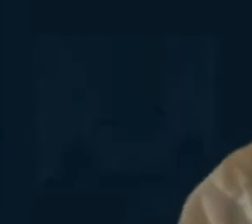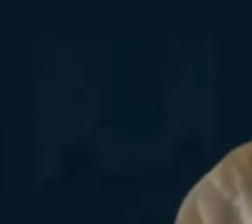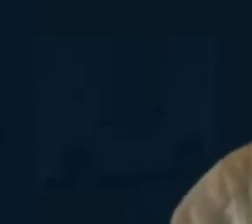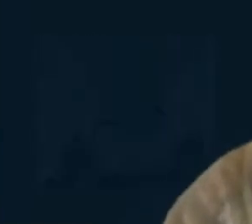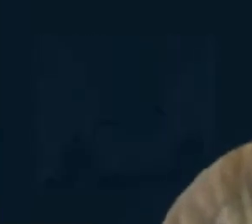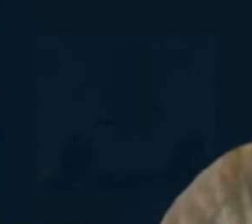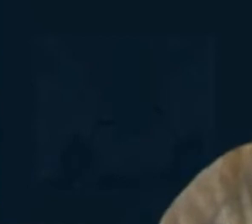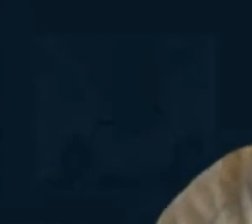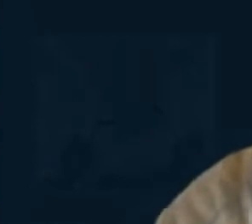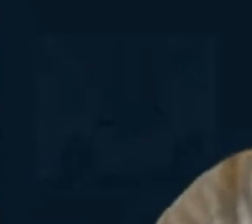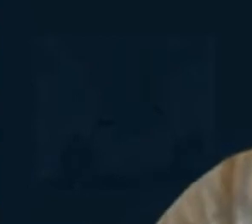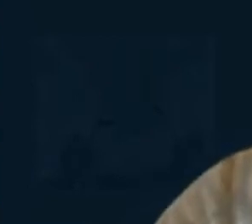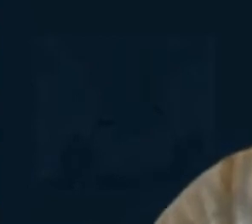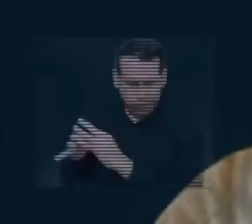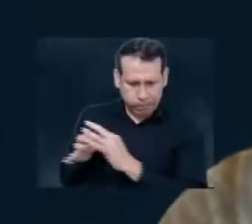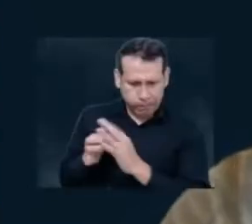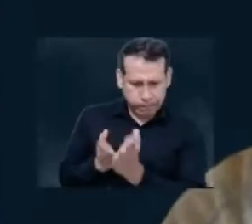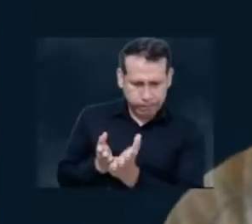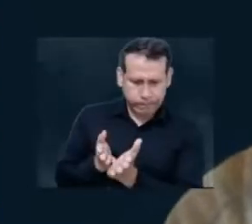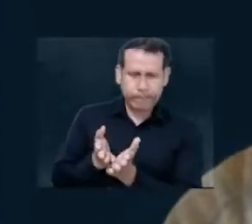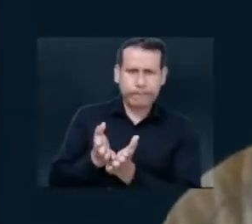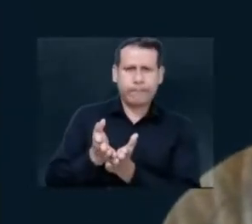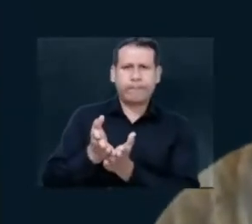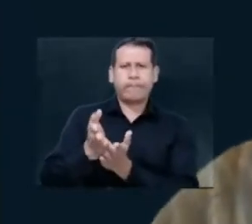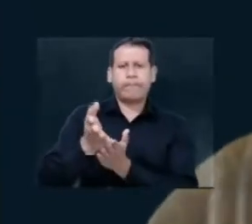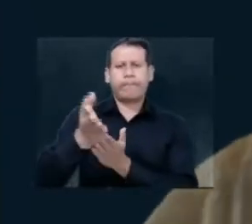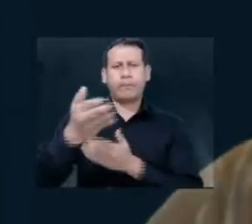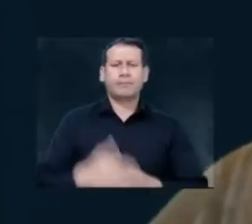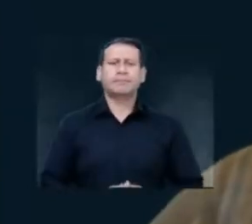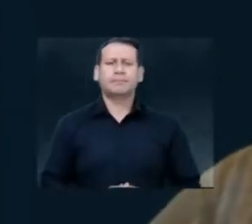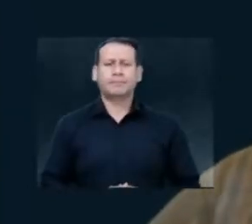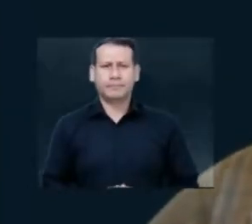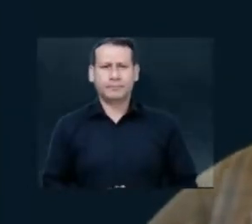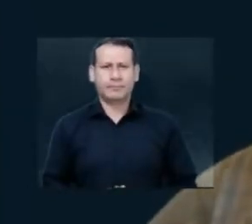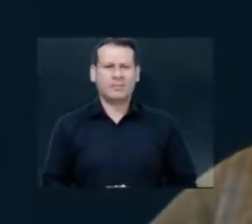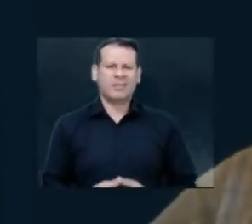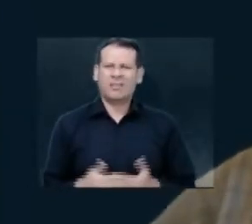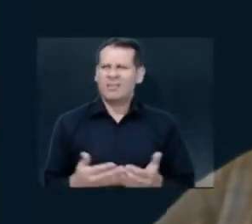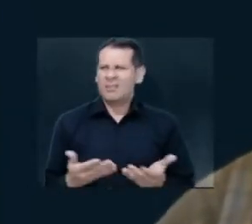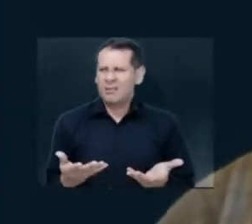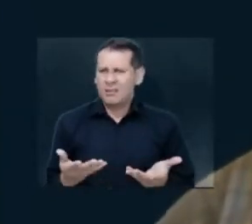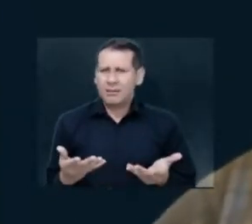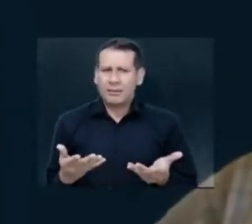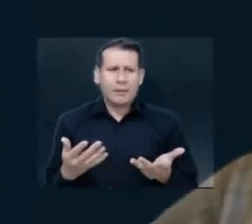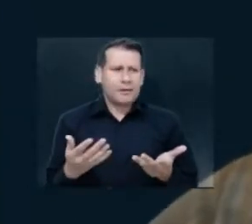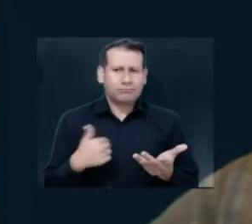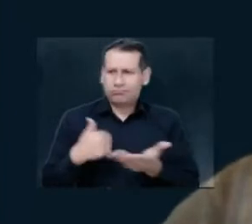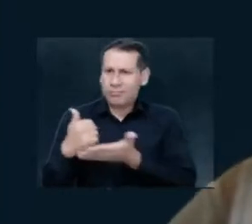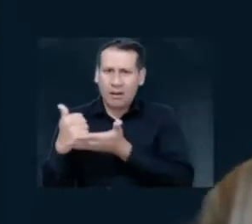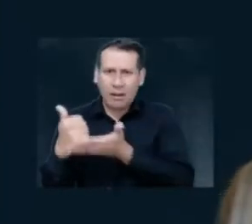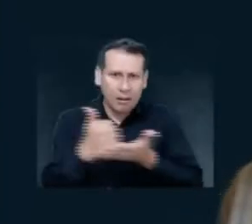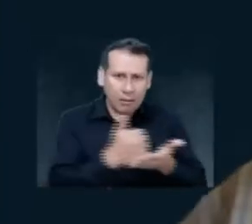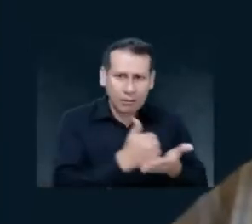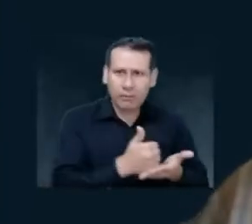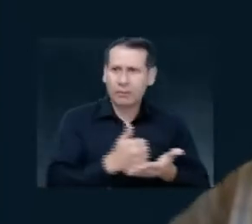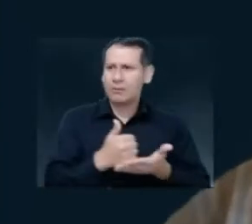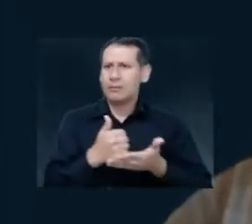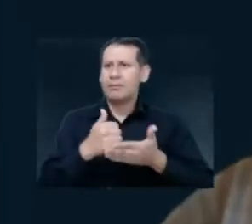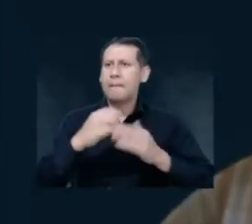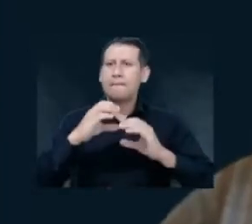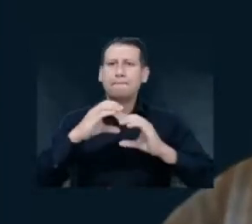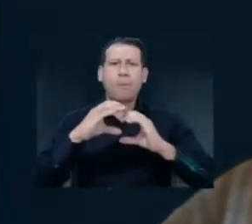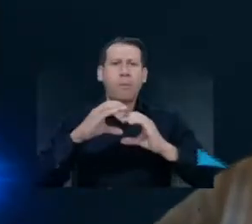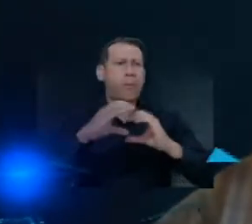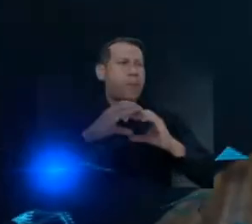to first, what is the way that these institutions can actually help to close the